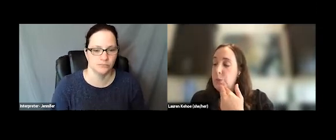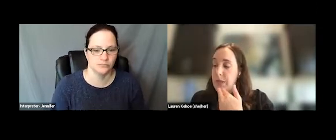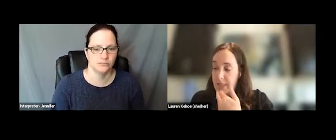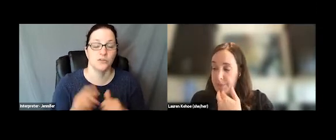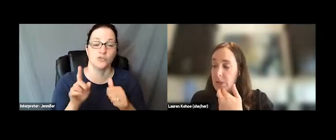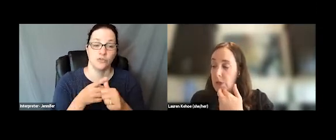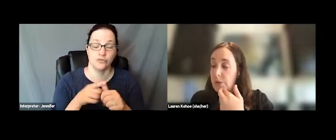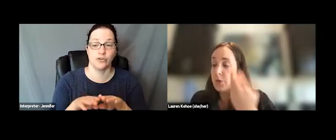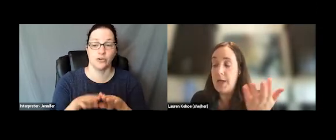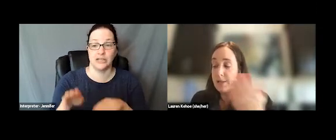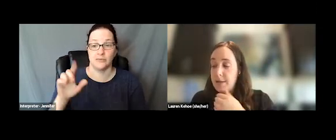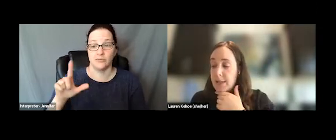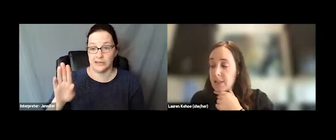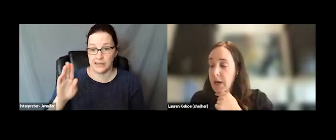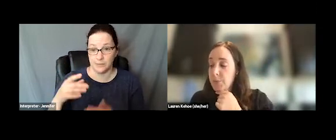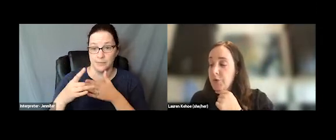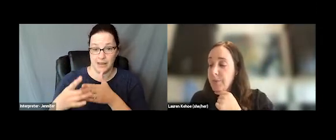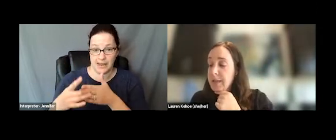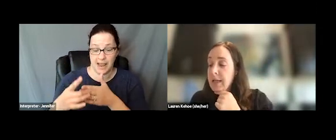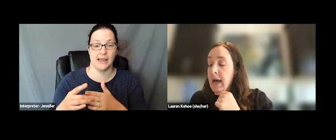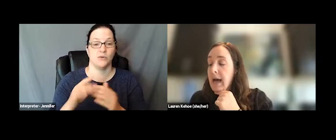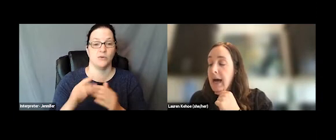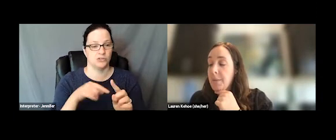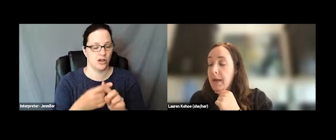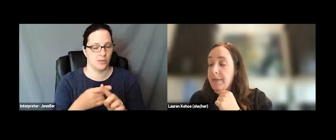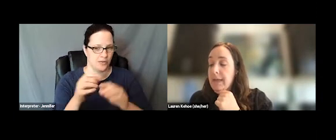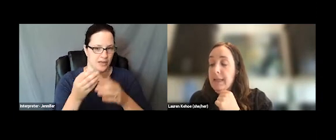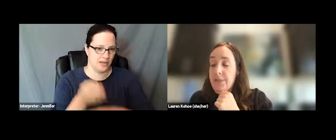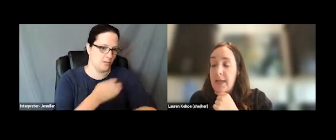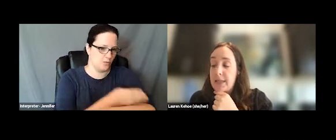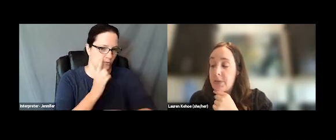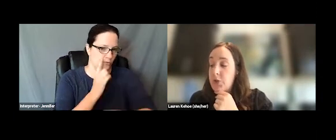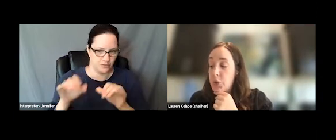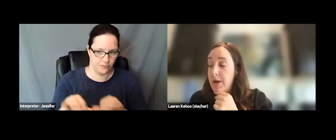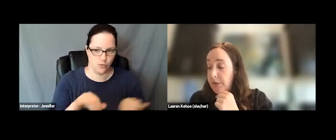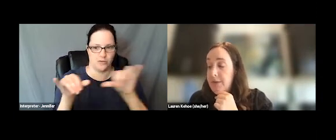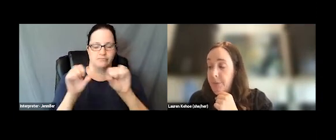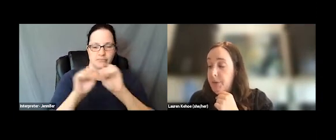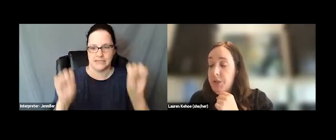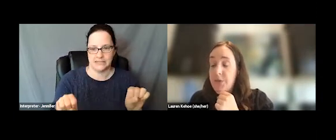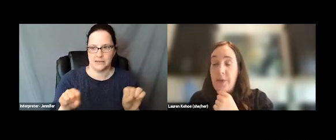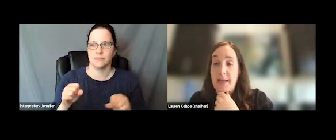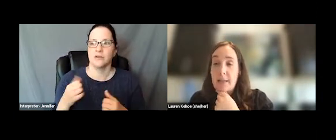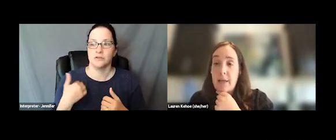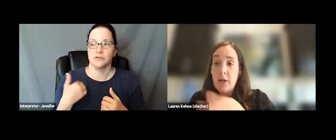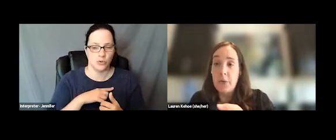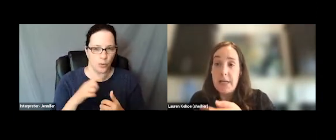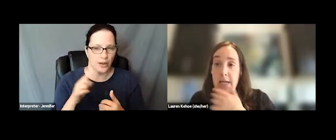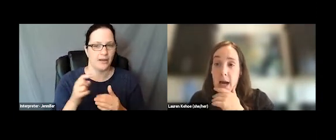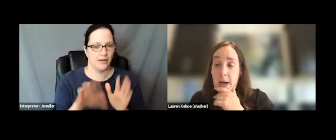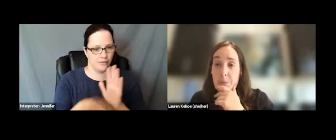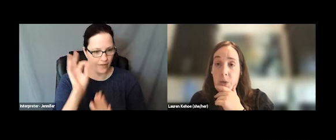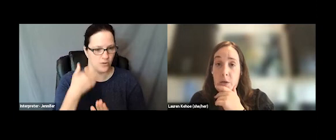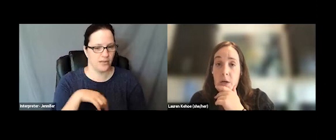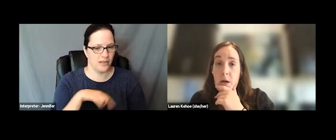LibGuides accessibility work was to address the system-wide improvements. And in this phase, we drew heavily from the research findings that